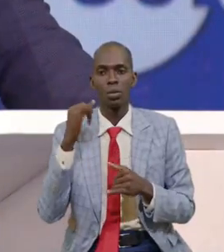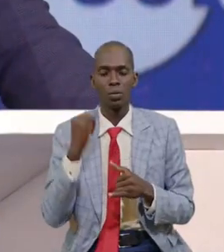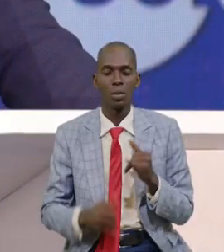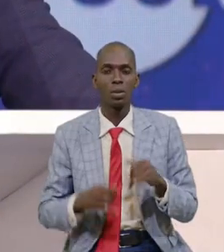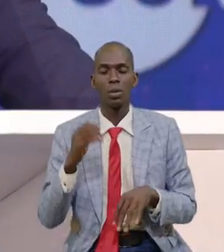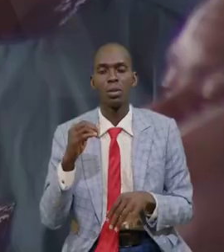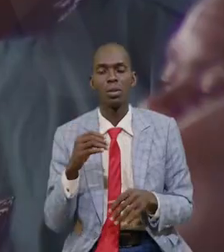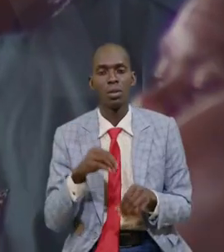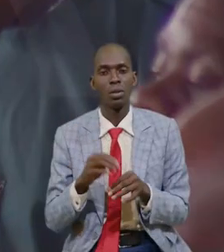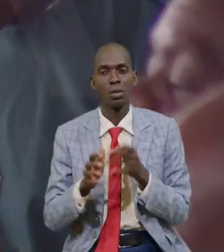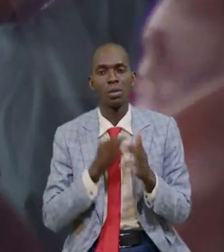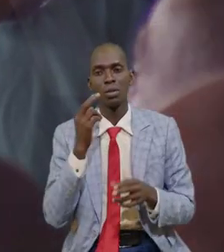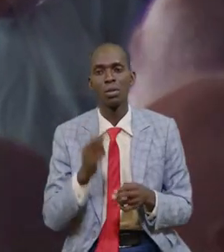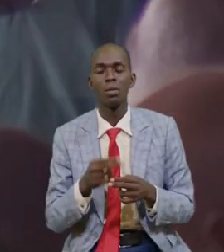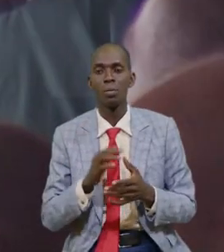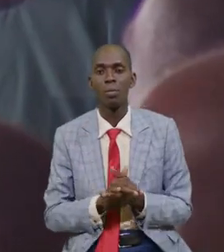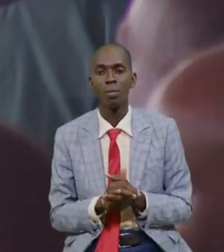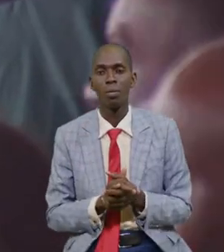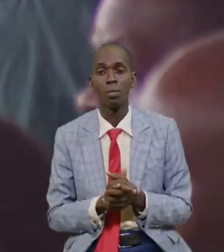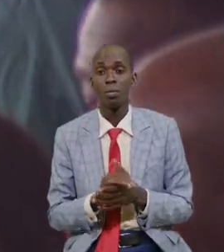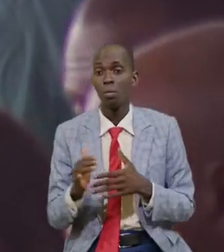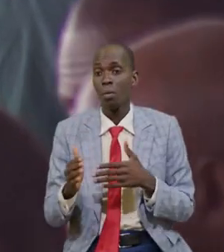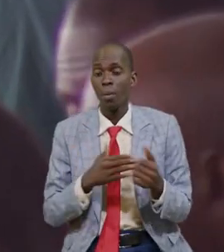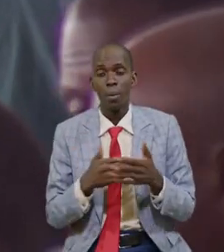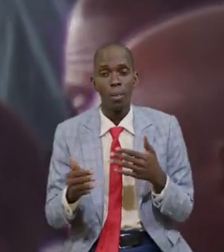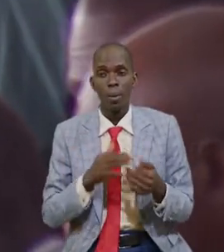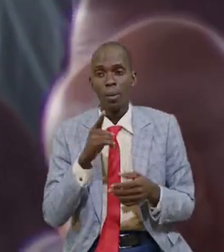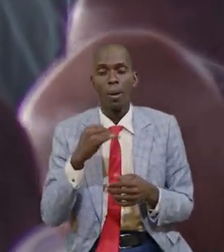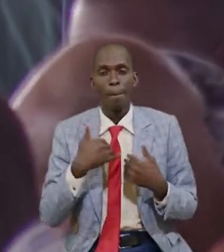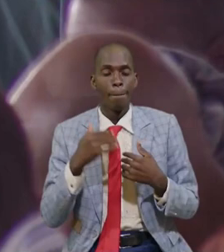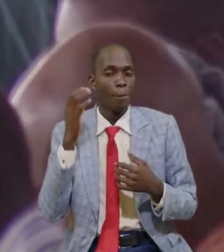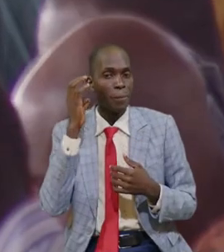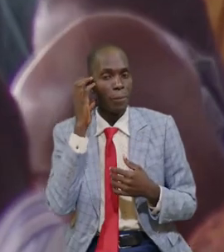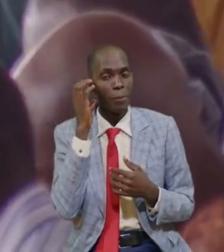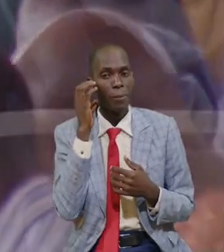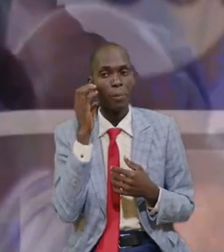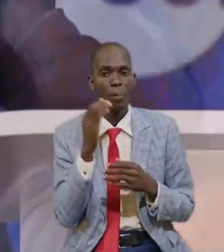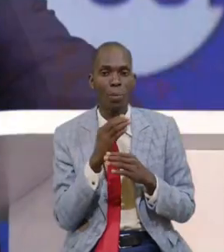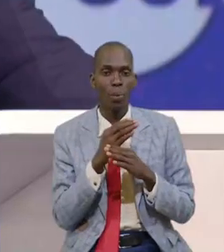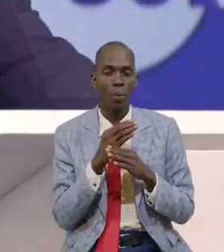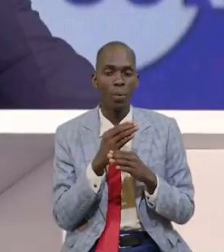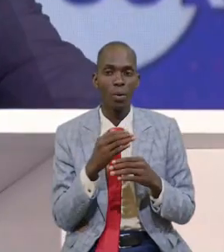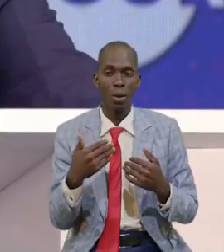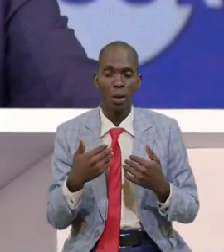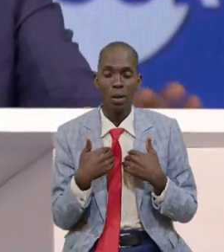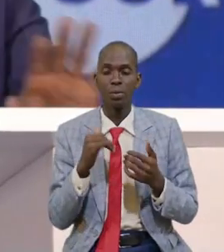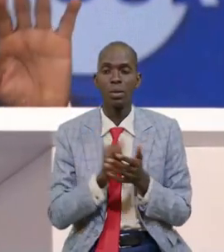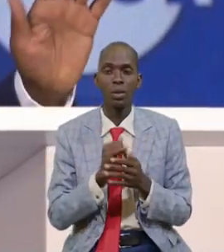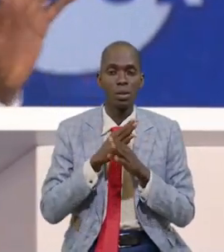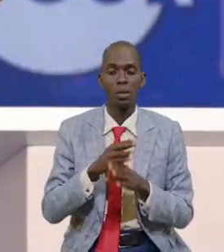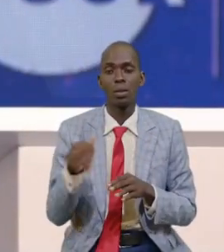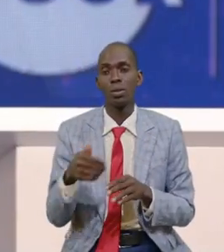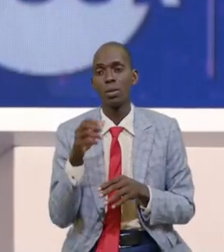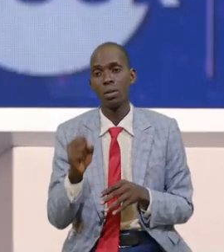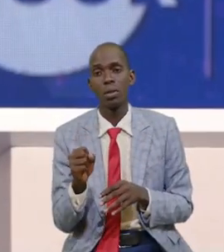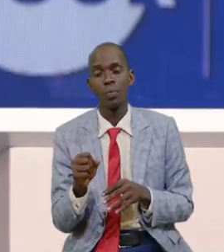Jesus' name. Whatever you have heard hinders others like you, those things will